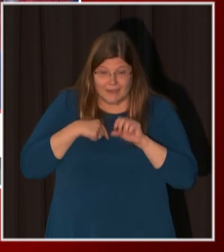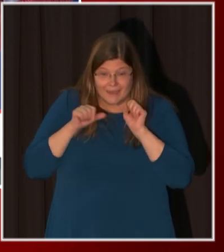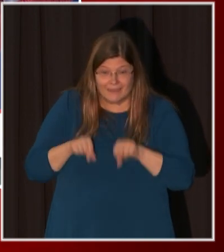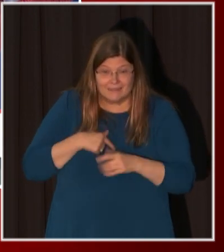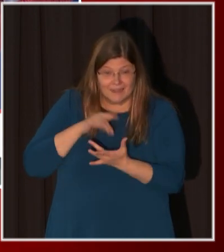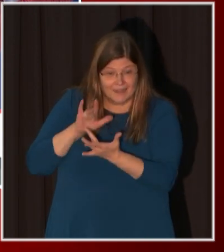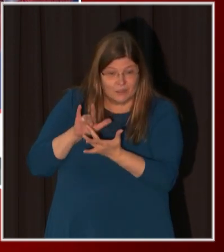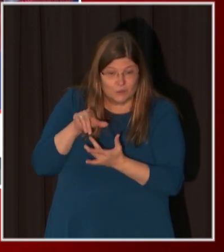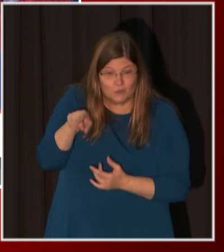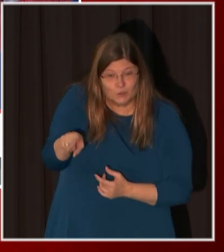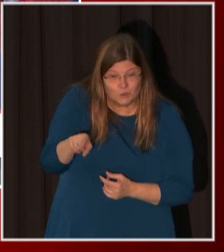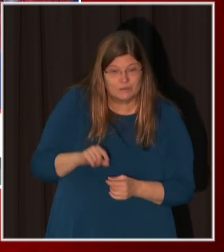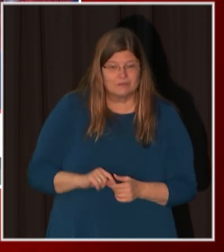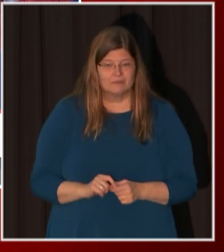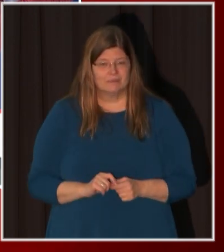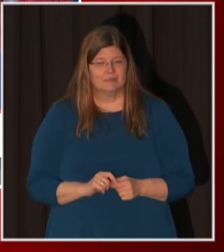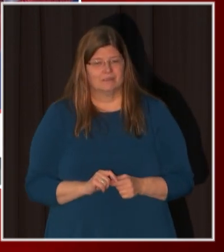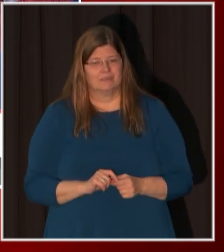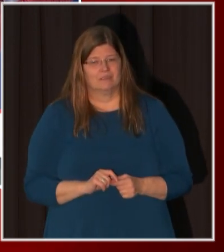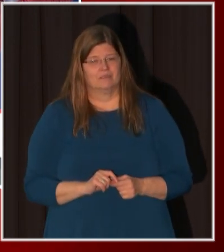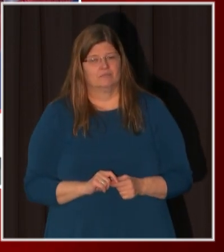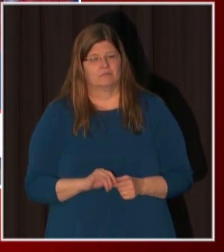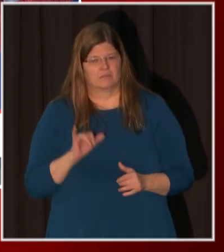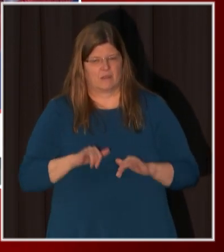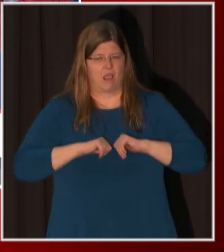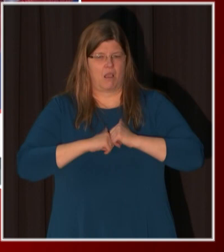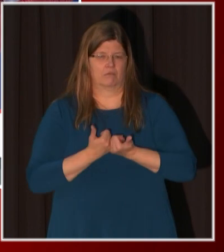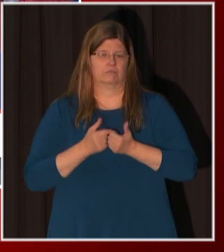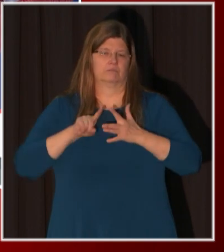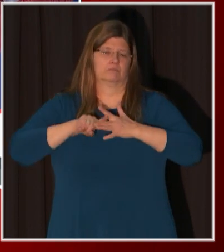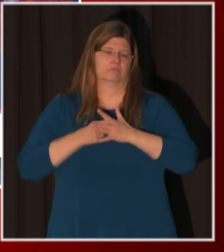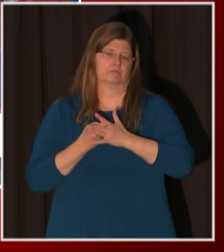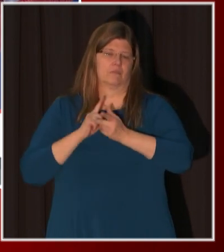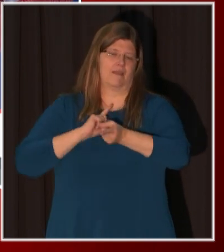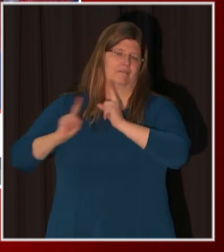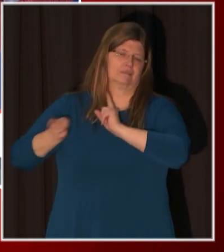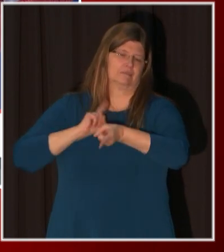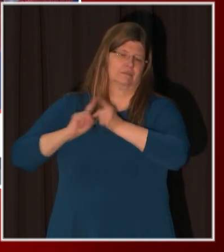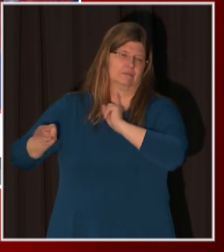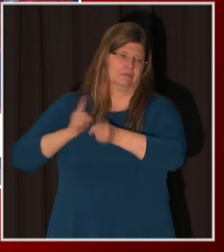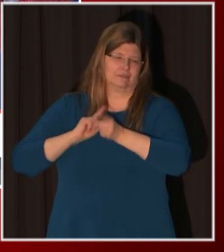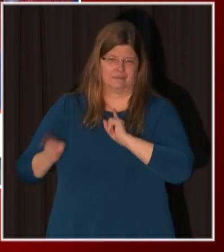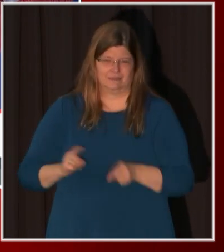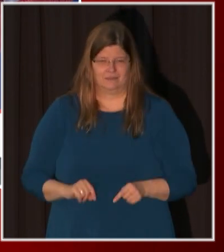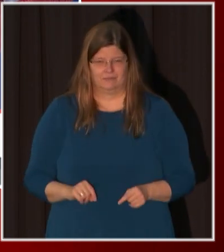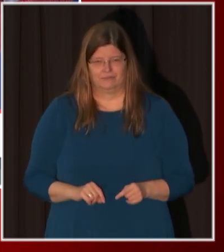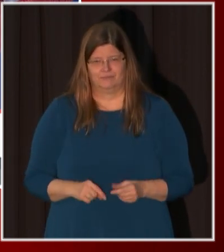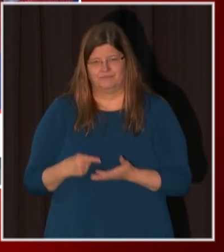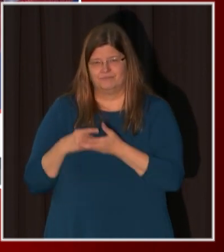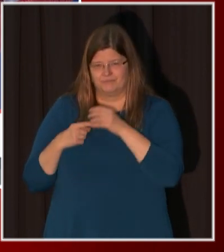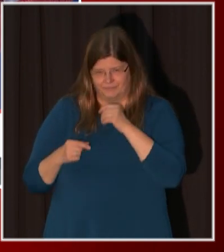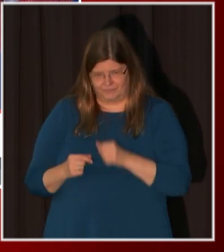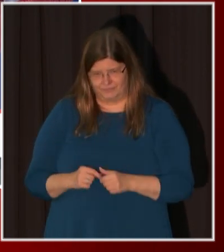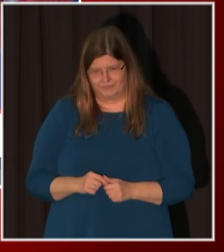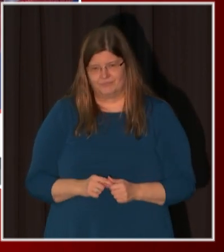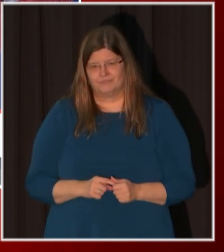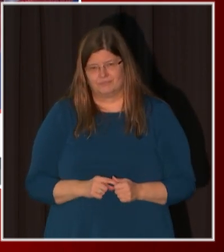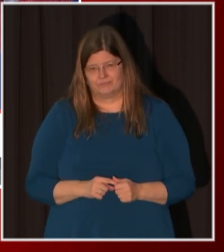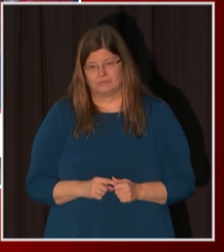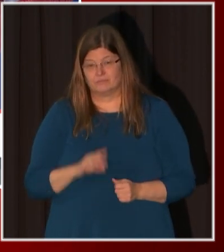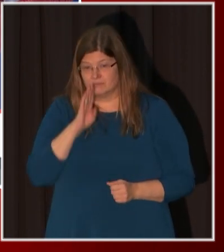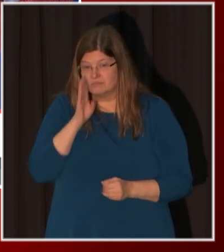think that's how both of those conversations started. We had a conversation, and pointed conversations. Let me tell you,